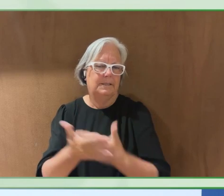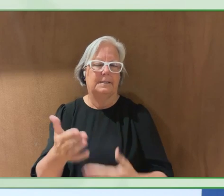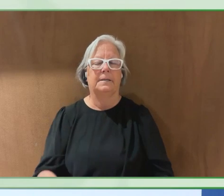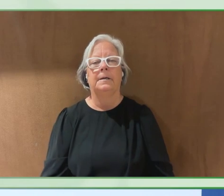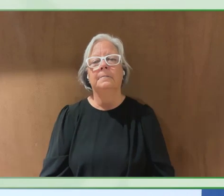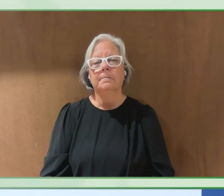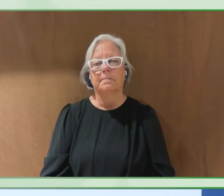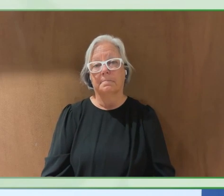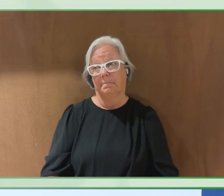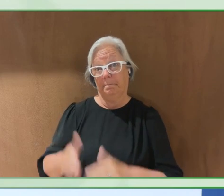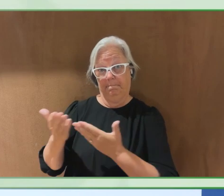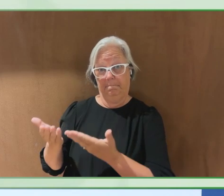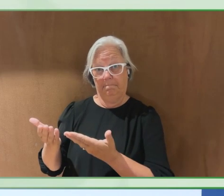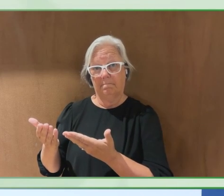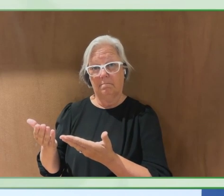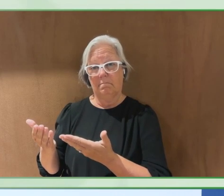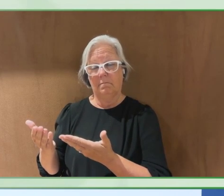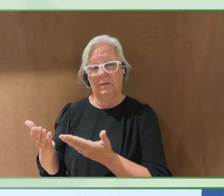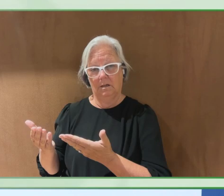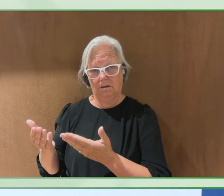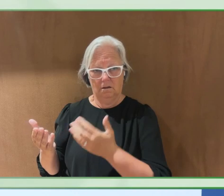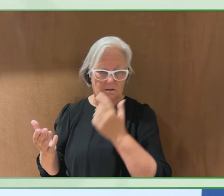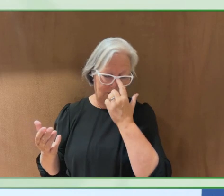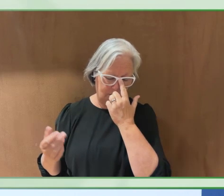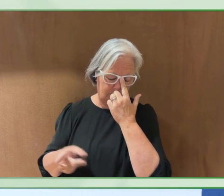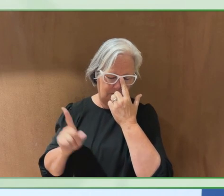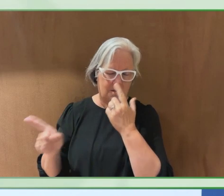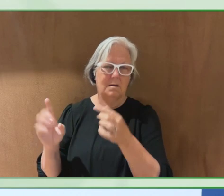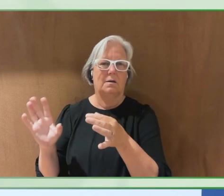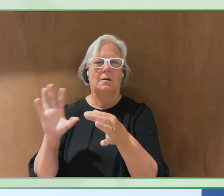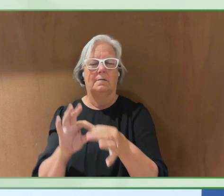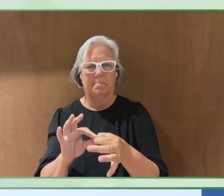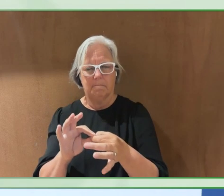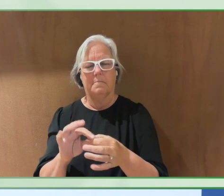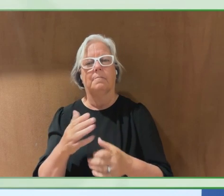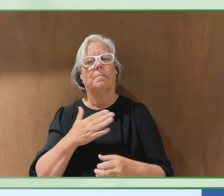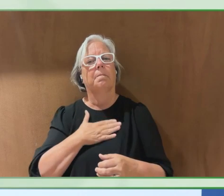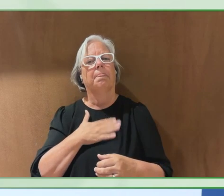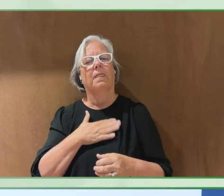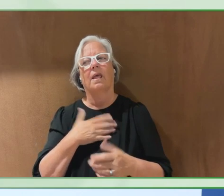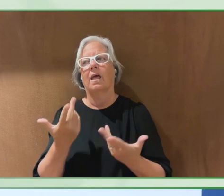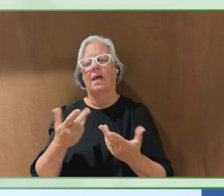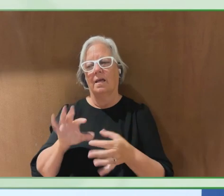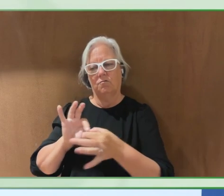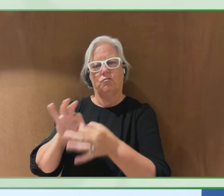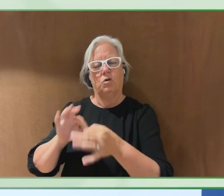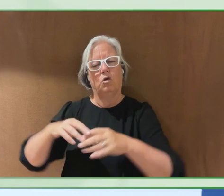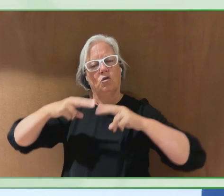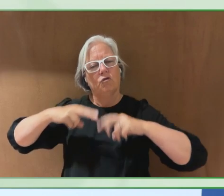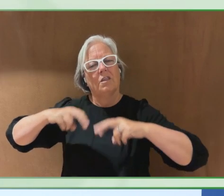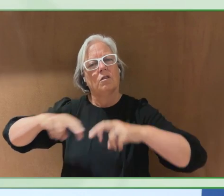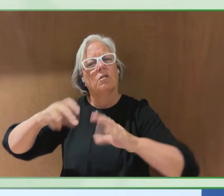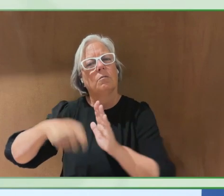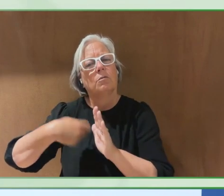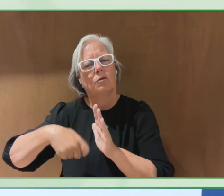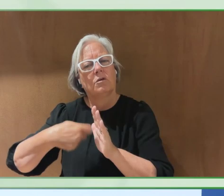And one activity more is related with our engagement in research projects. A few years ago, due to very